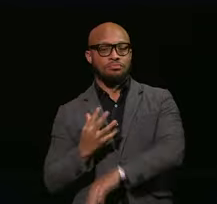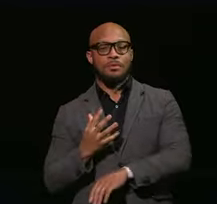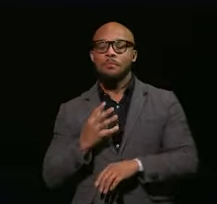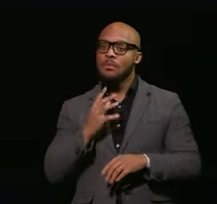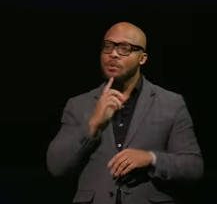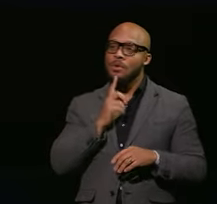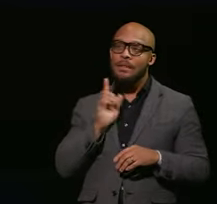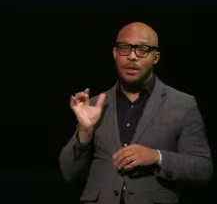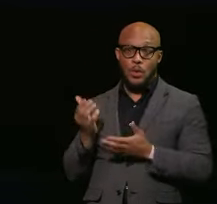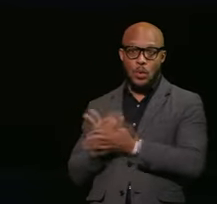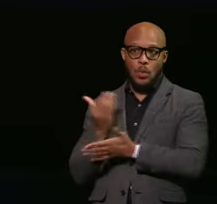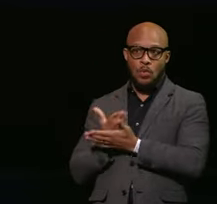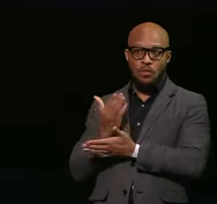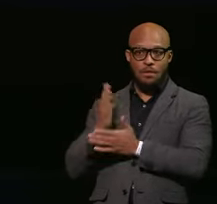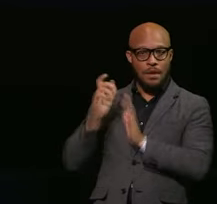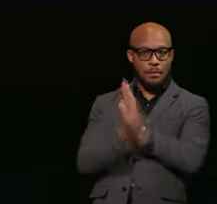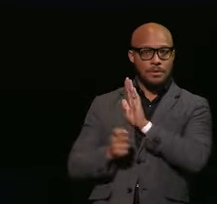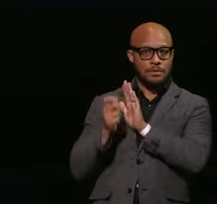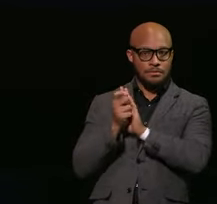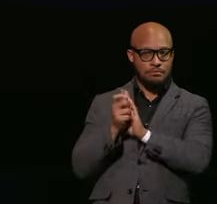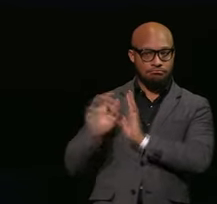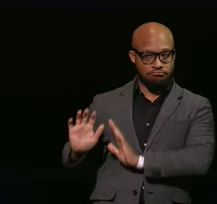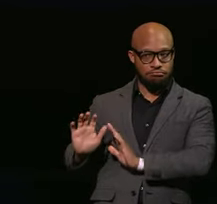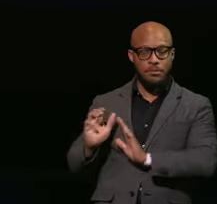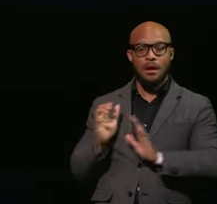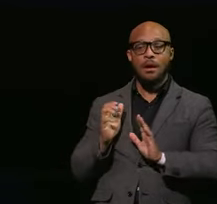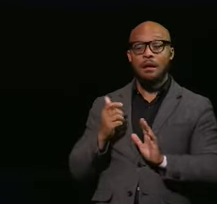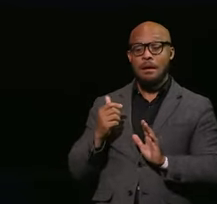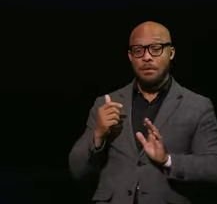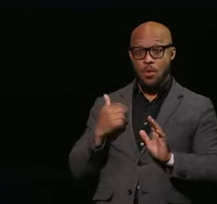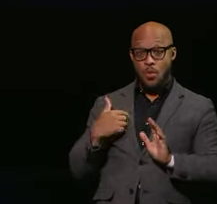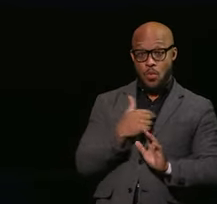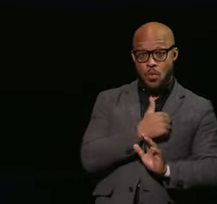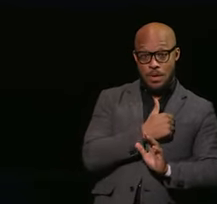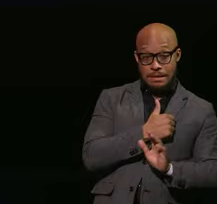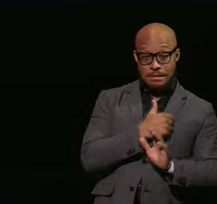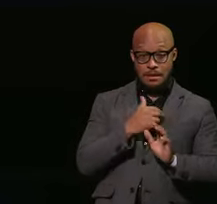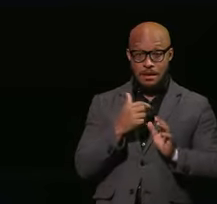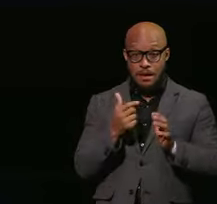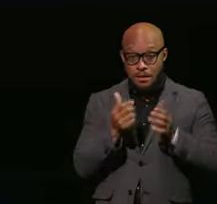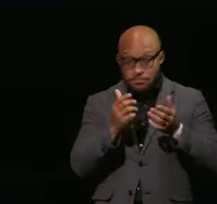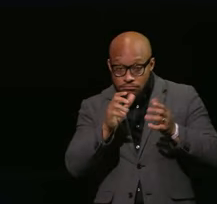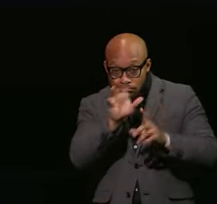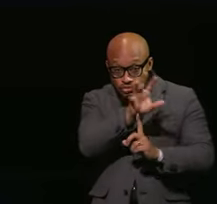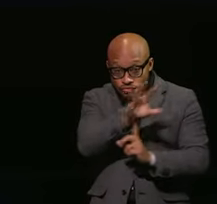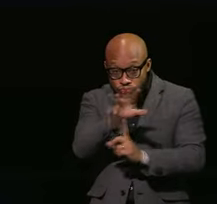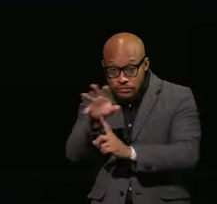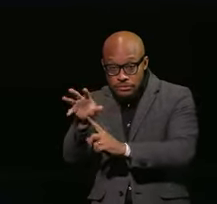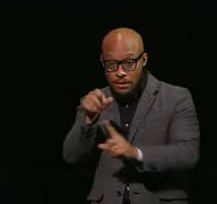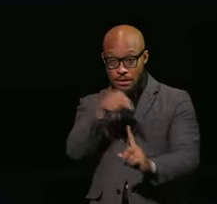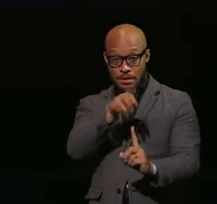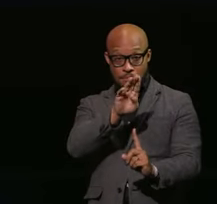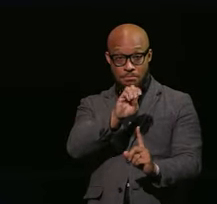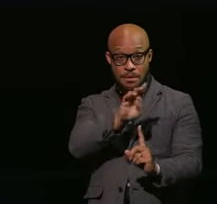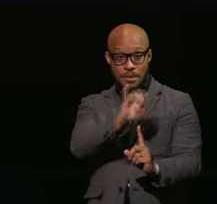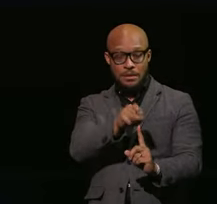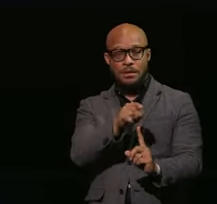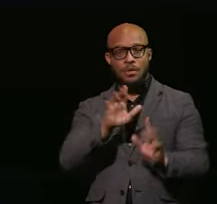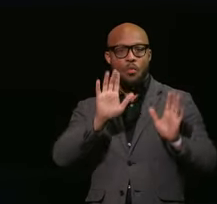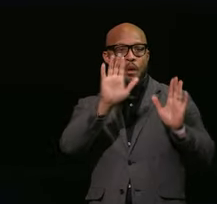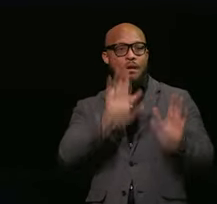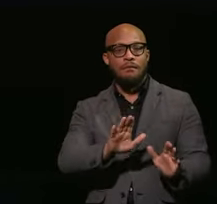know, we were watching this revolution unfold in front of our eyes. You know, this wonderful musician going against